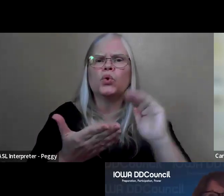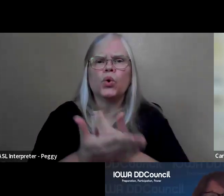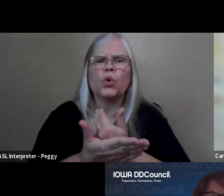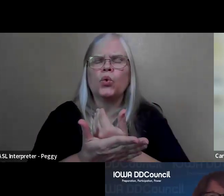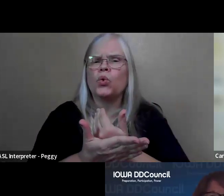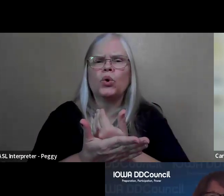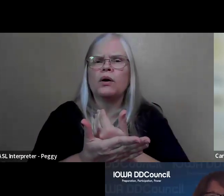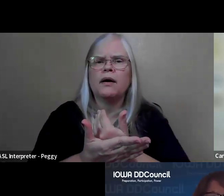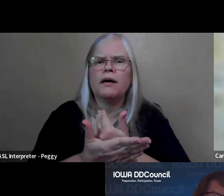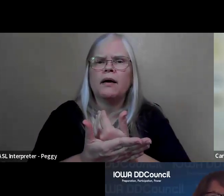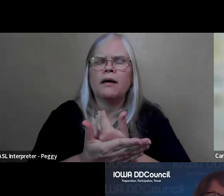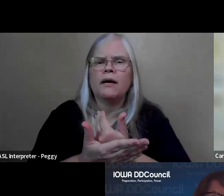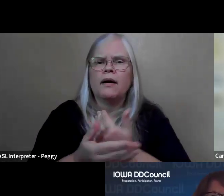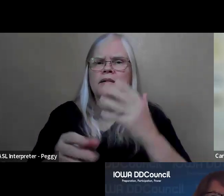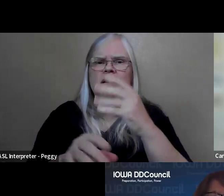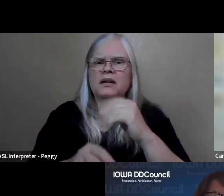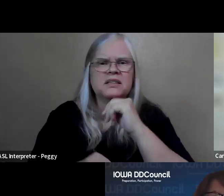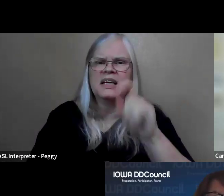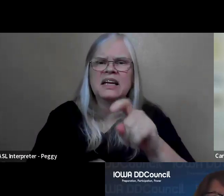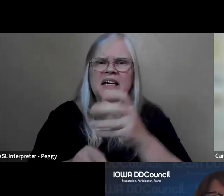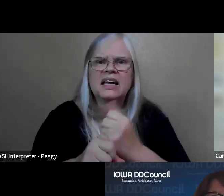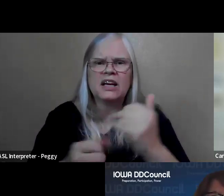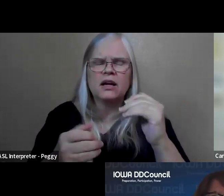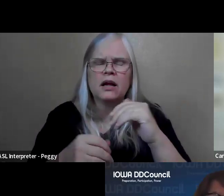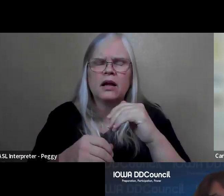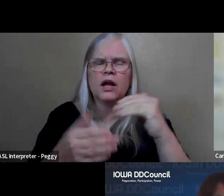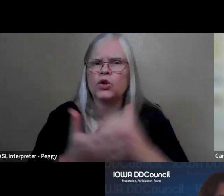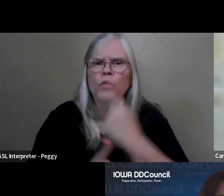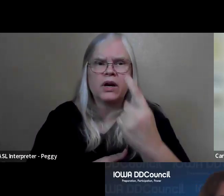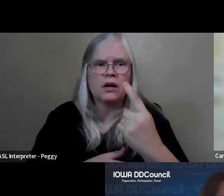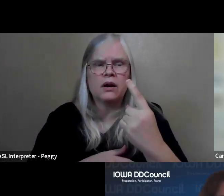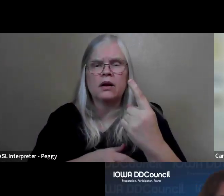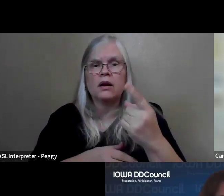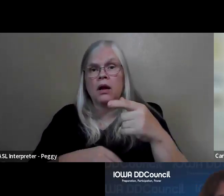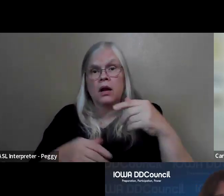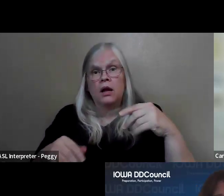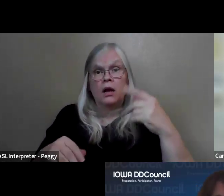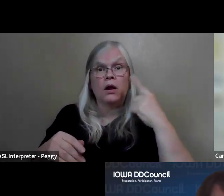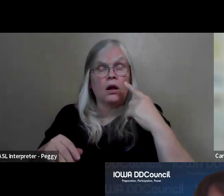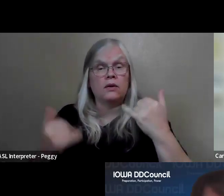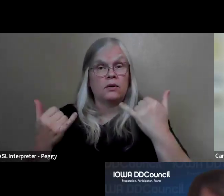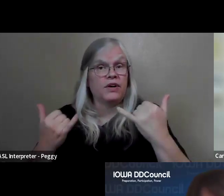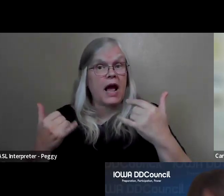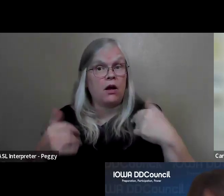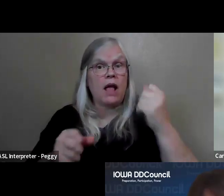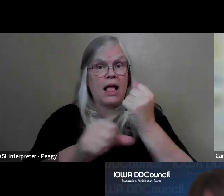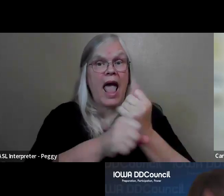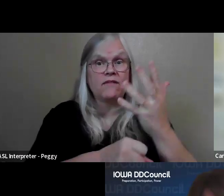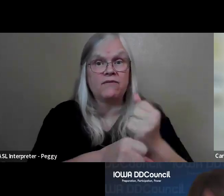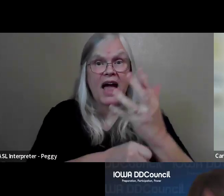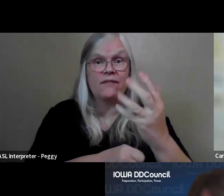order to get a new one. And right now you can get a new one every 5 years,